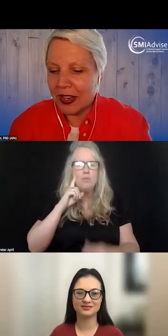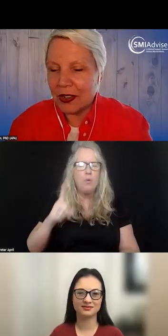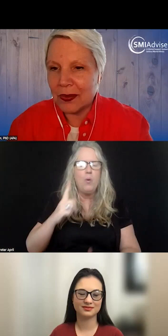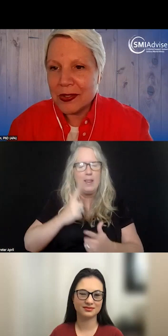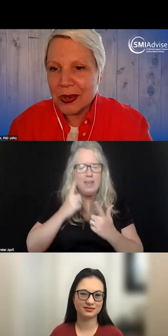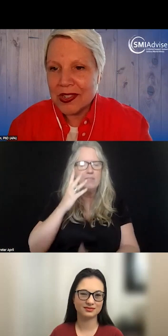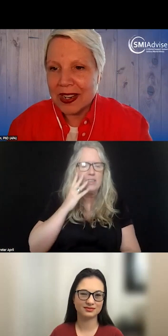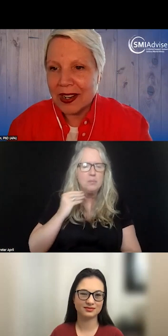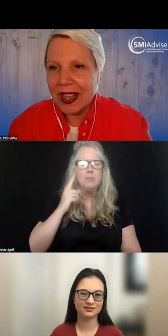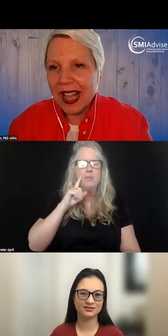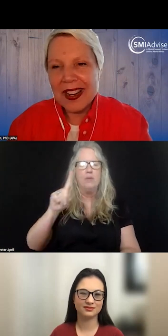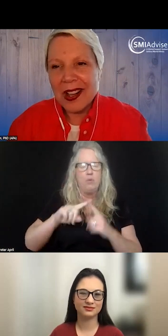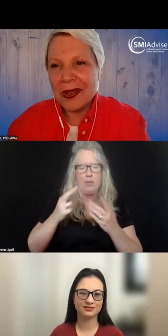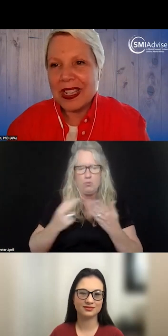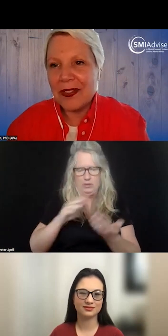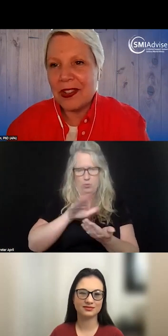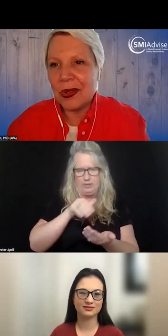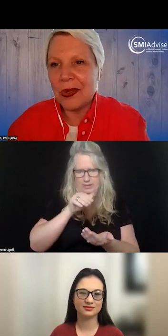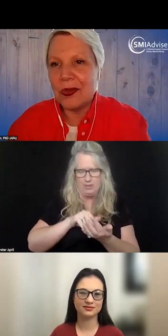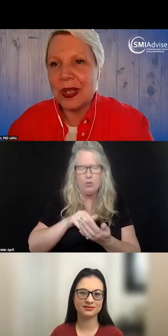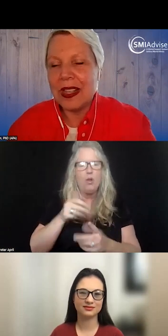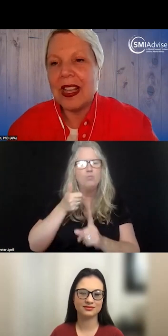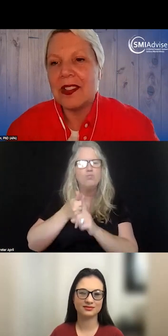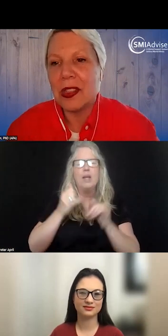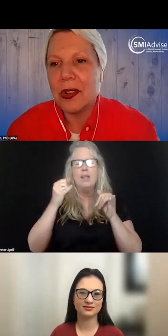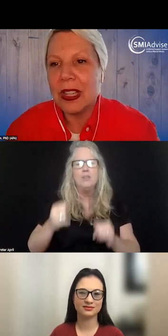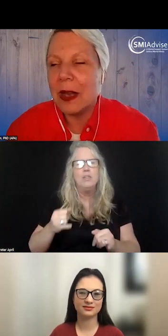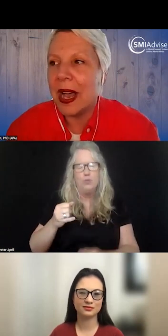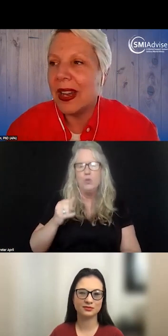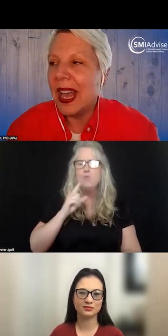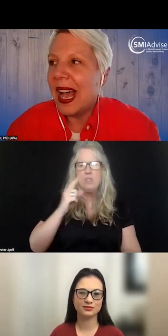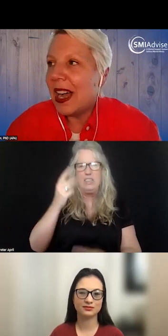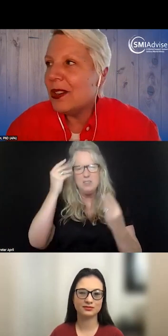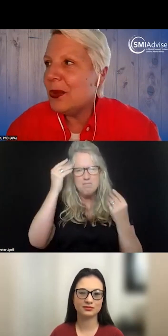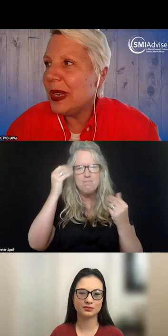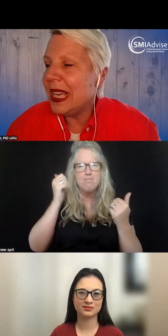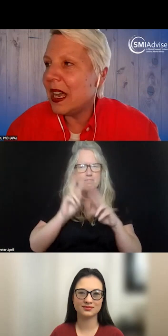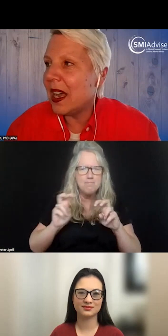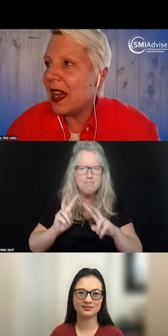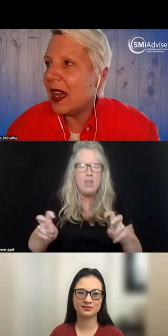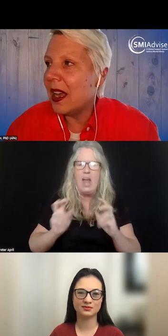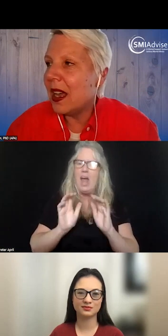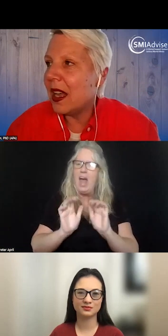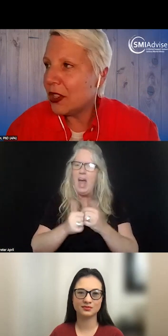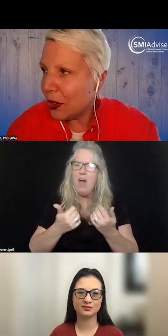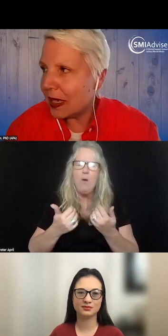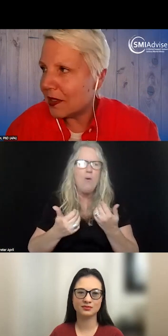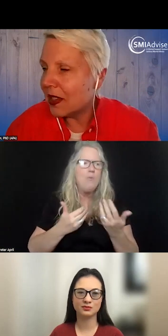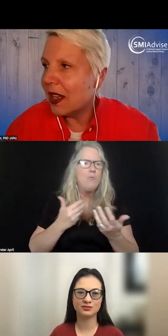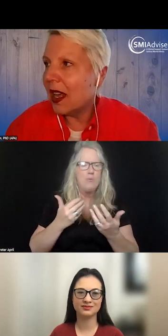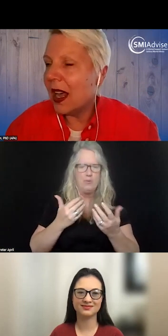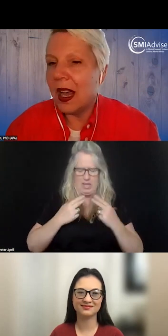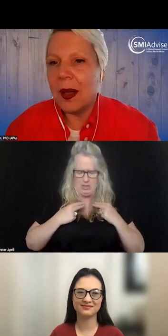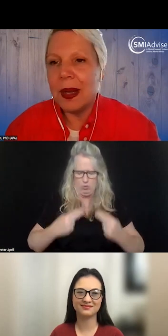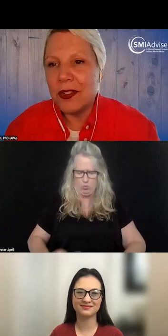Suicide Prevention Resource Center, and also an individual who's really thinks thoroughly about how do we, as